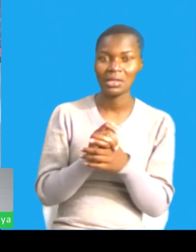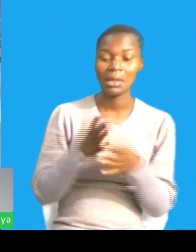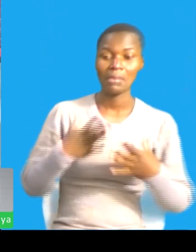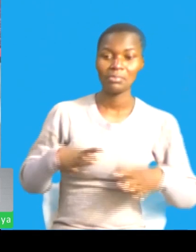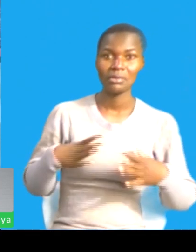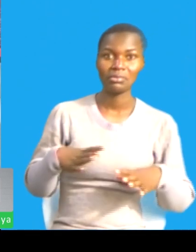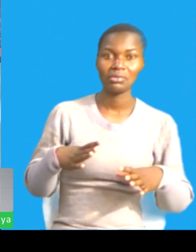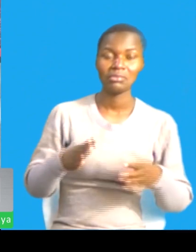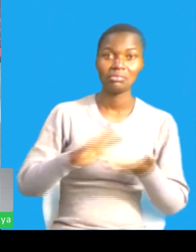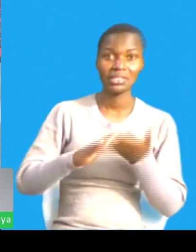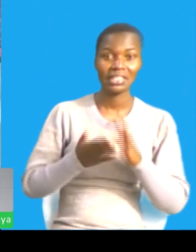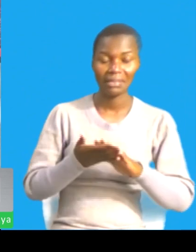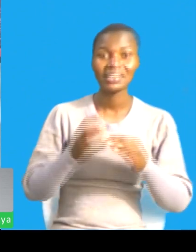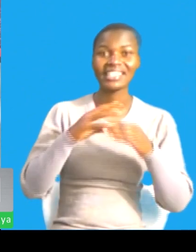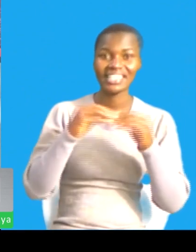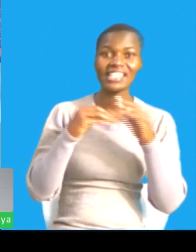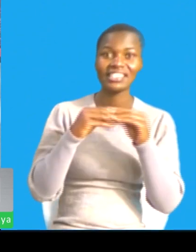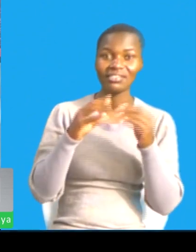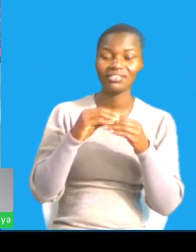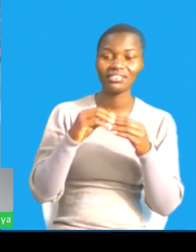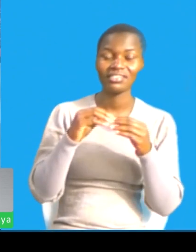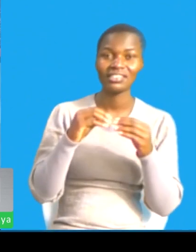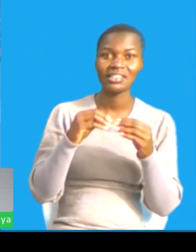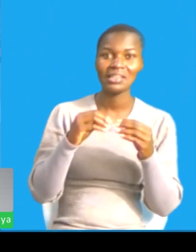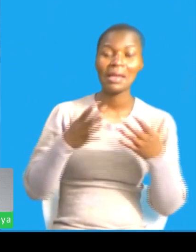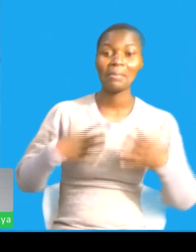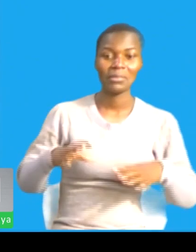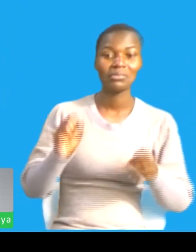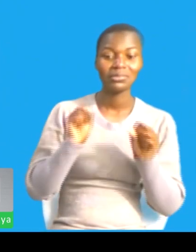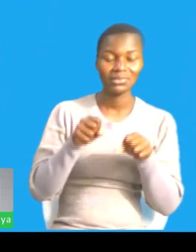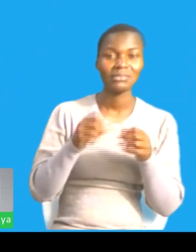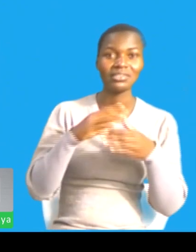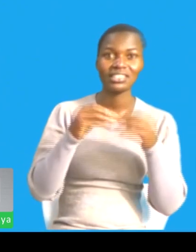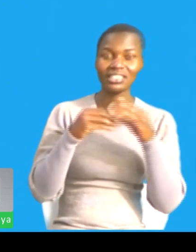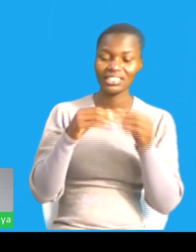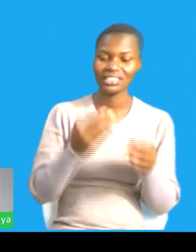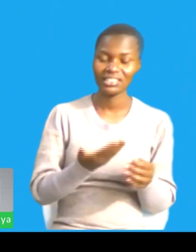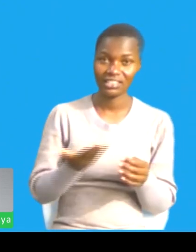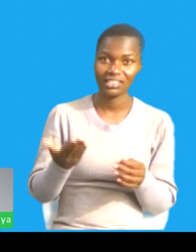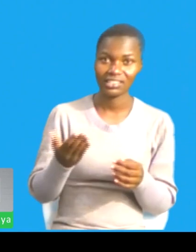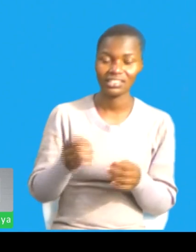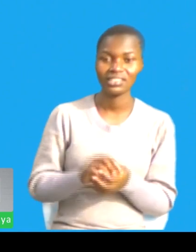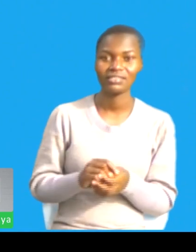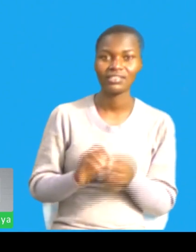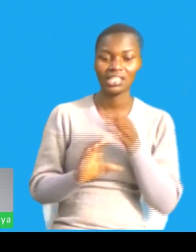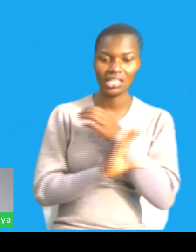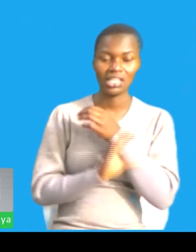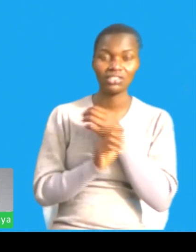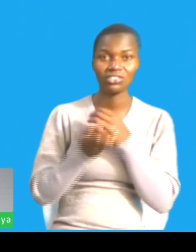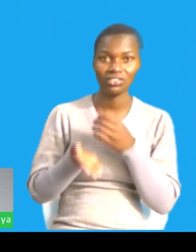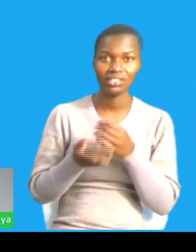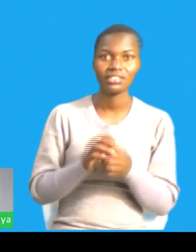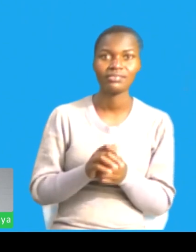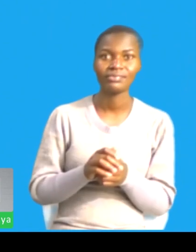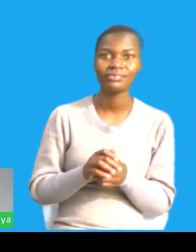creative. We are very creative in this country. Yes. People can create things in this country. If the space is allowed for people to create, create.